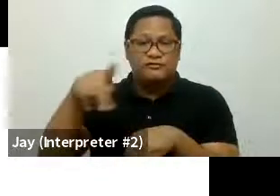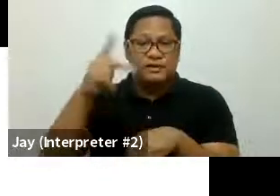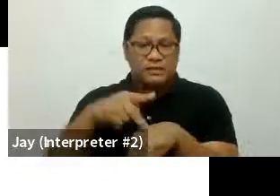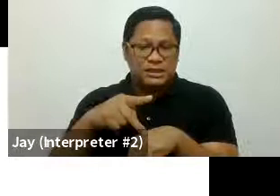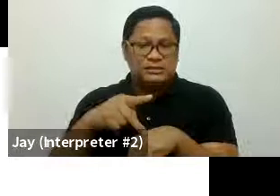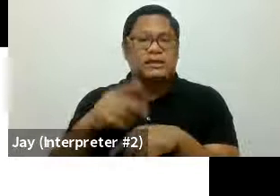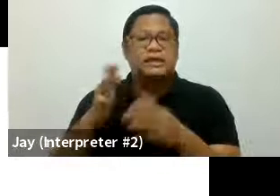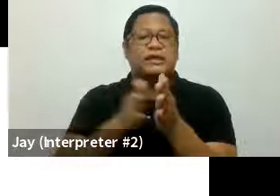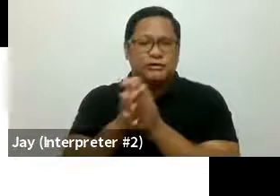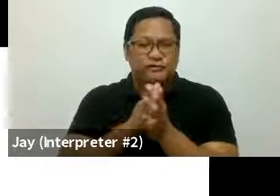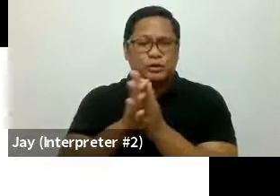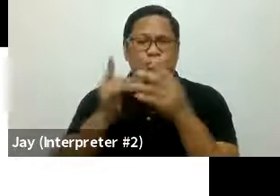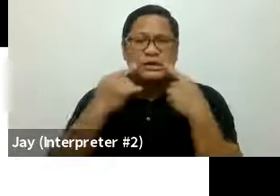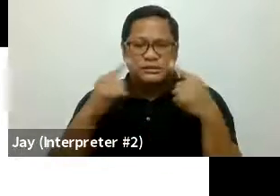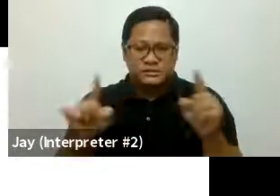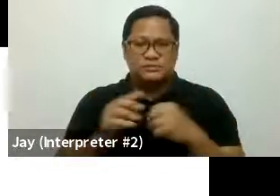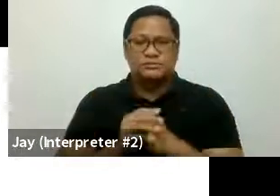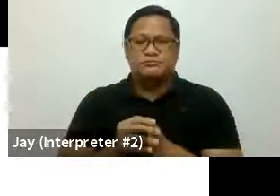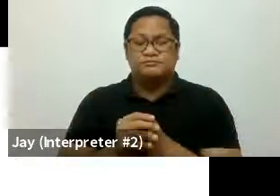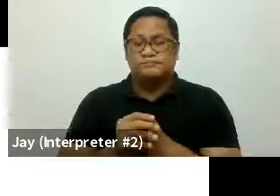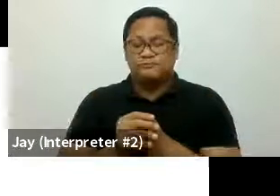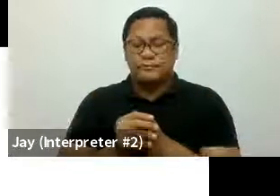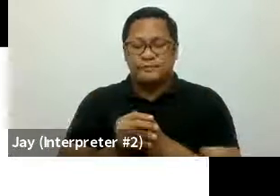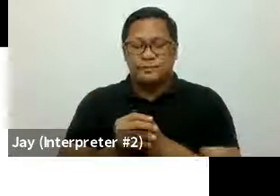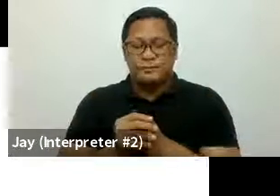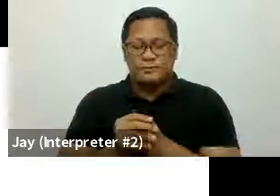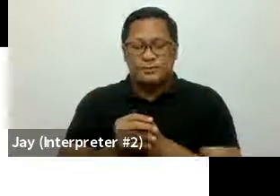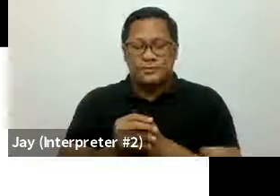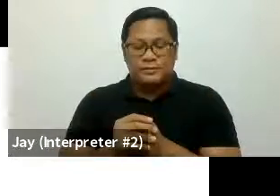its effort to achieve UHC. Over.